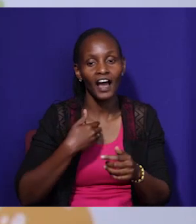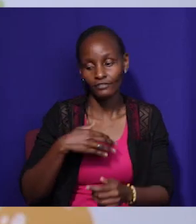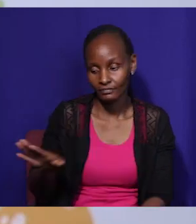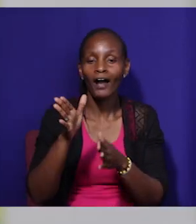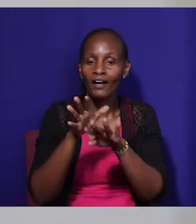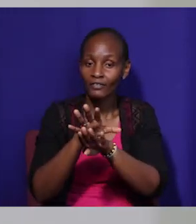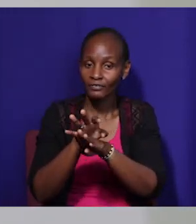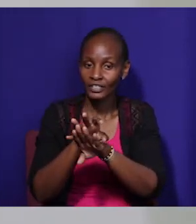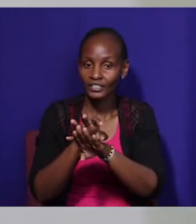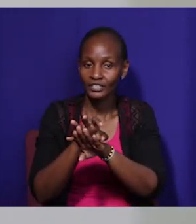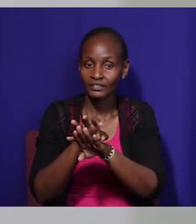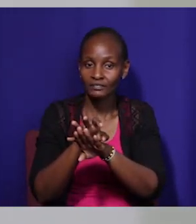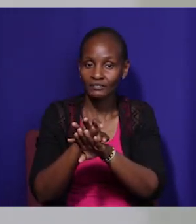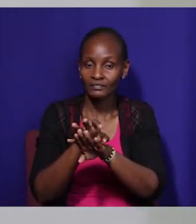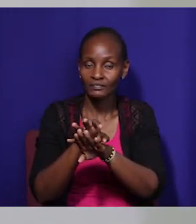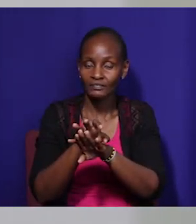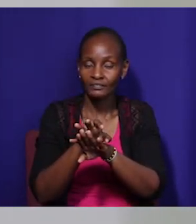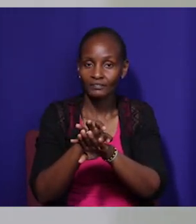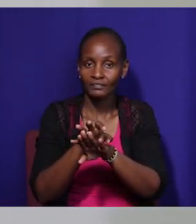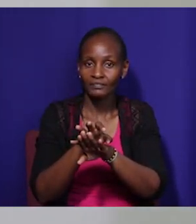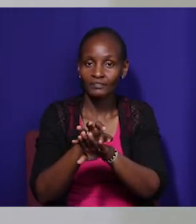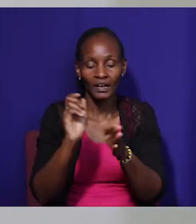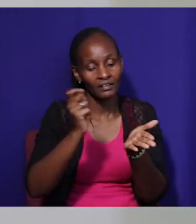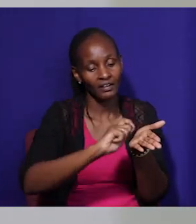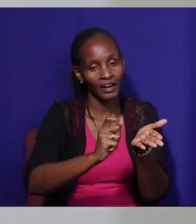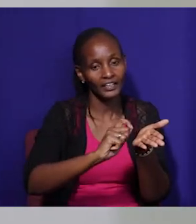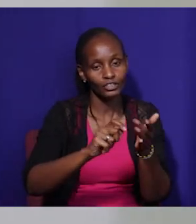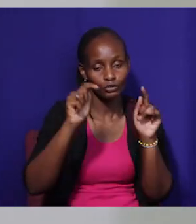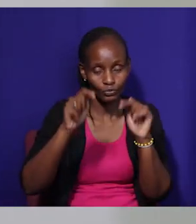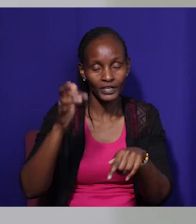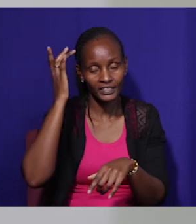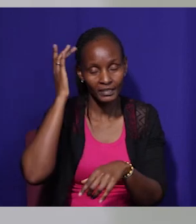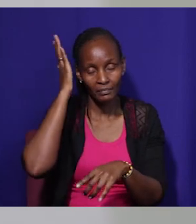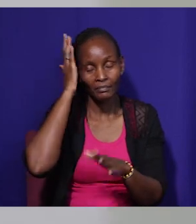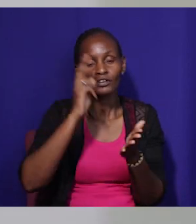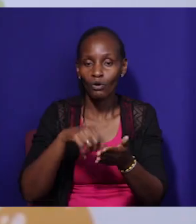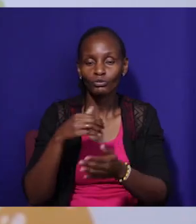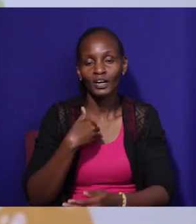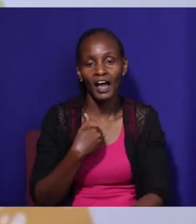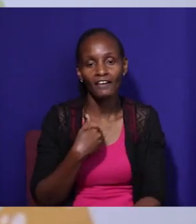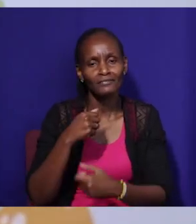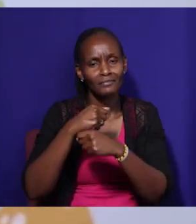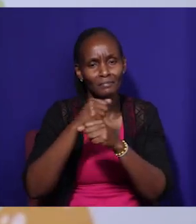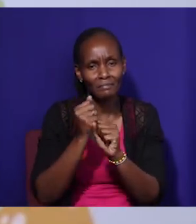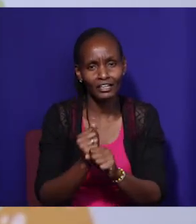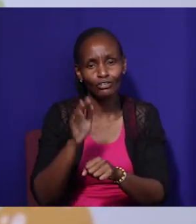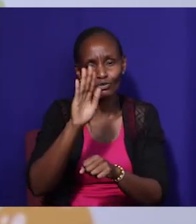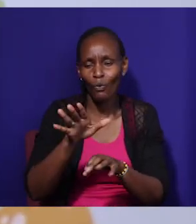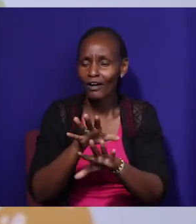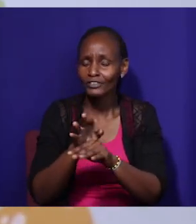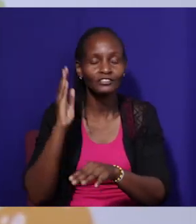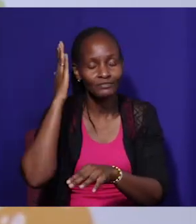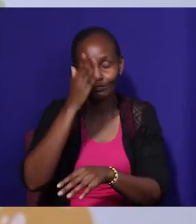there. Once it's dry, write today's memory verse. Make your fish